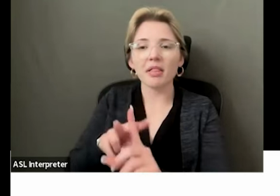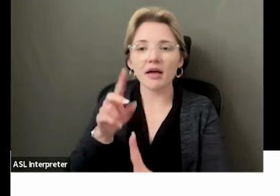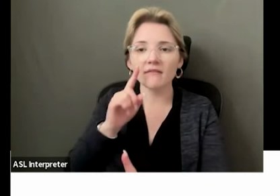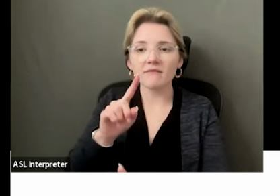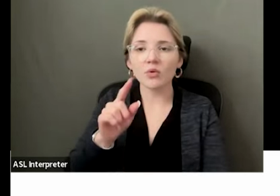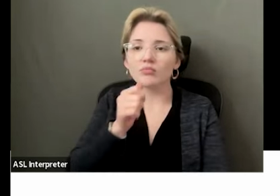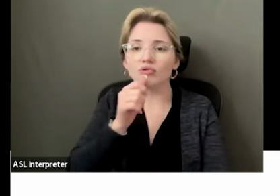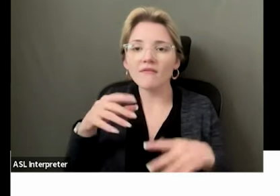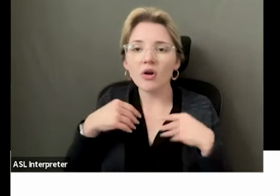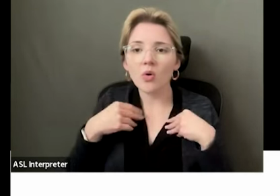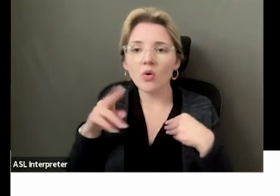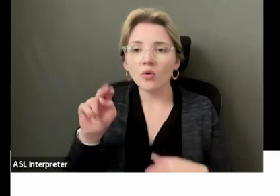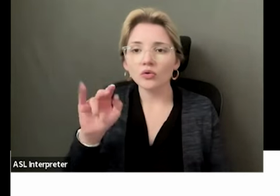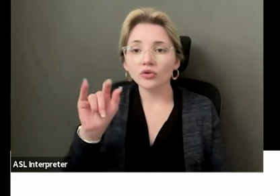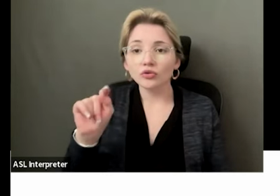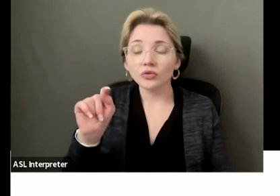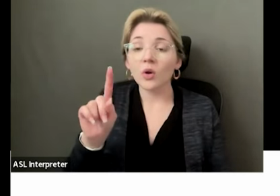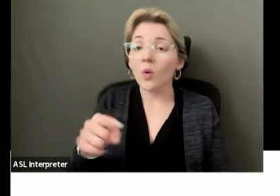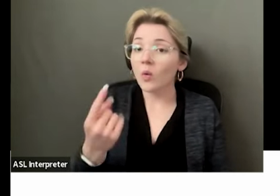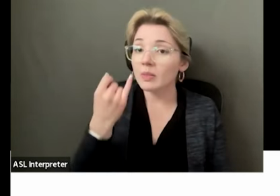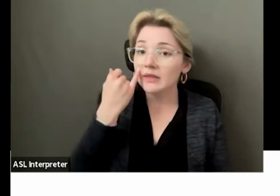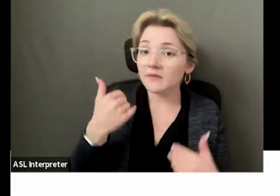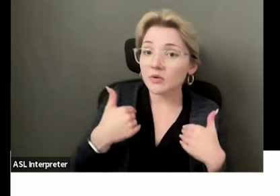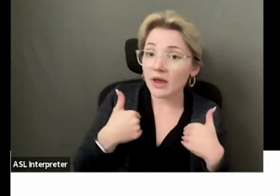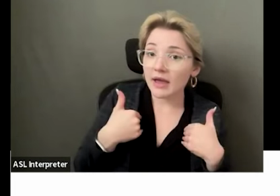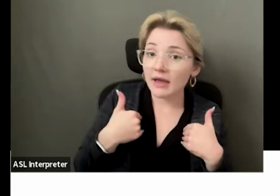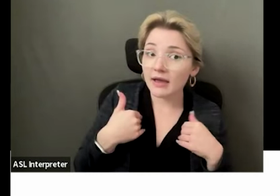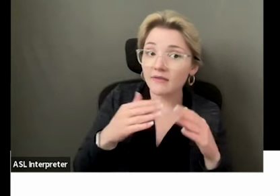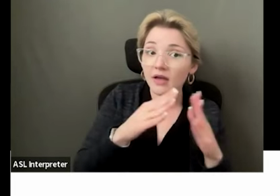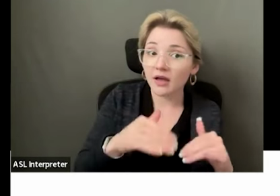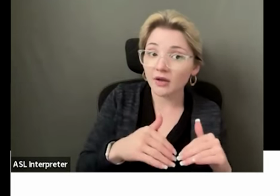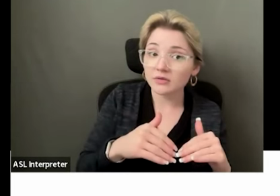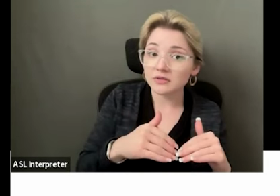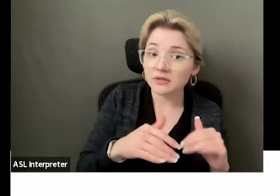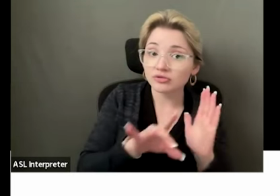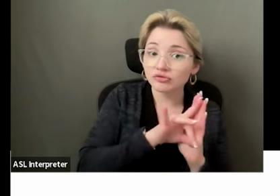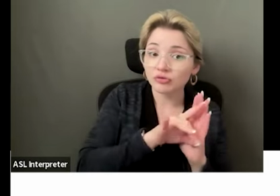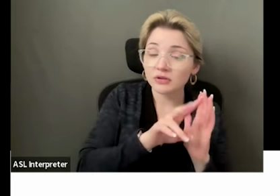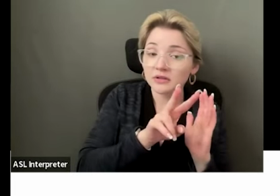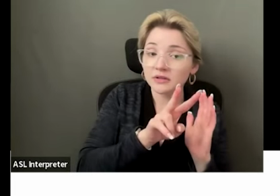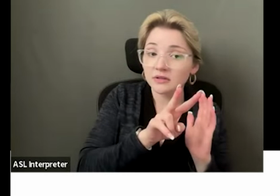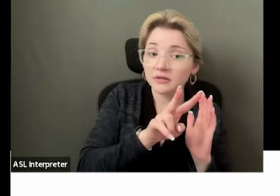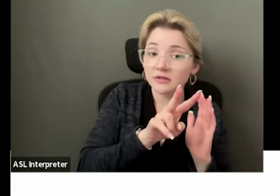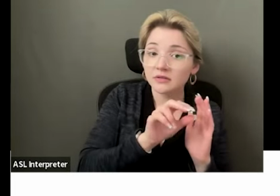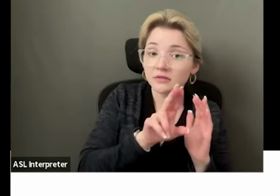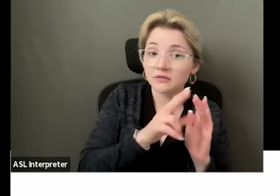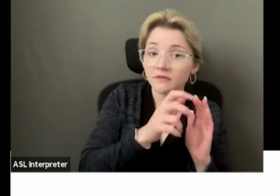would be if there's a housing choice voucher. So if someone has a housing choice voucher, but they're in, a private unit, these protections still apply because